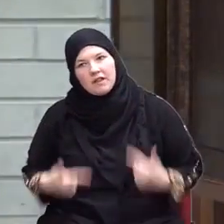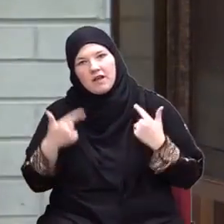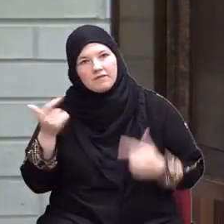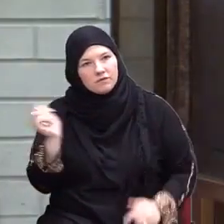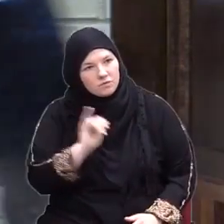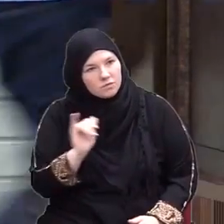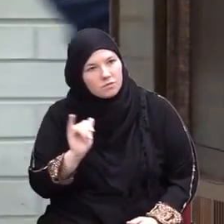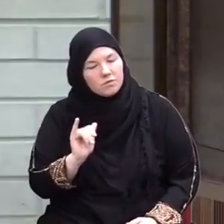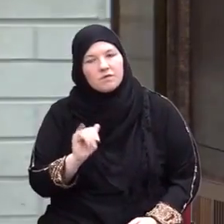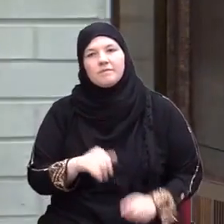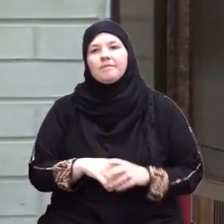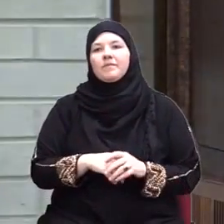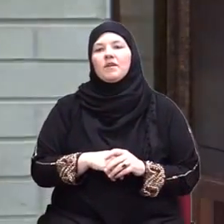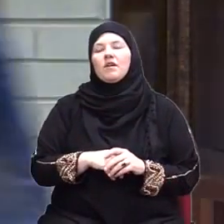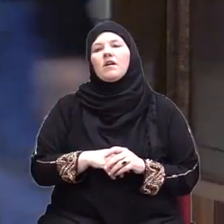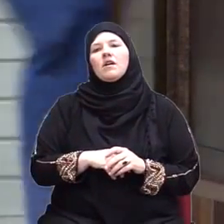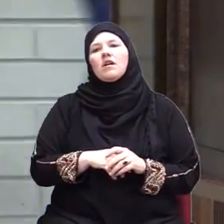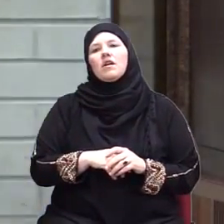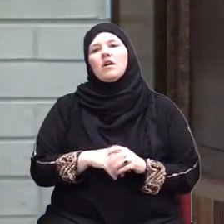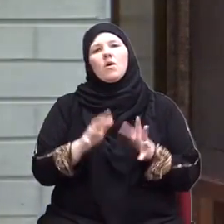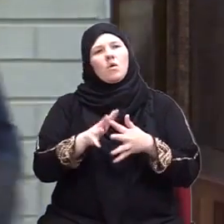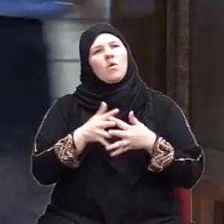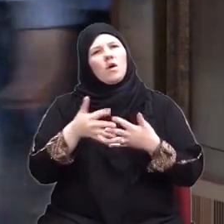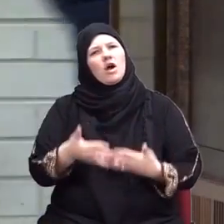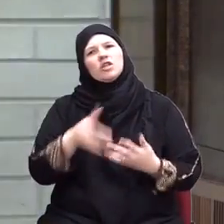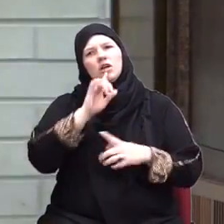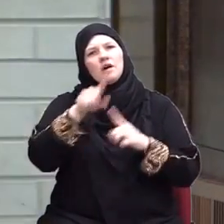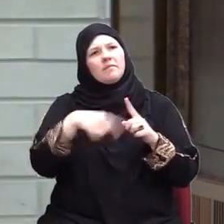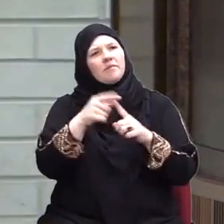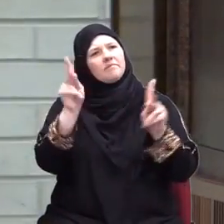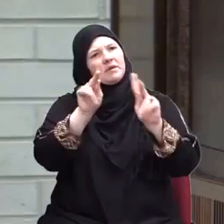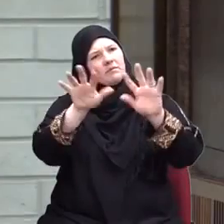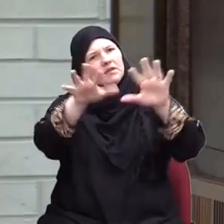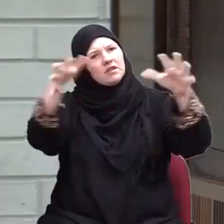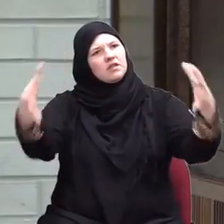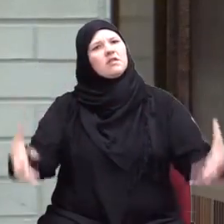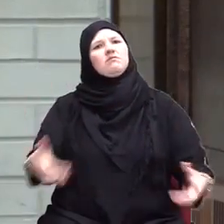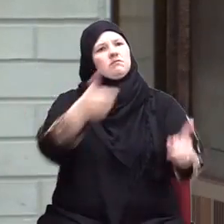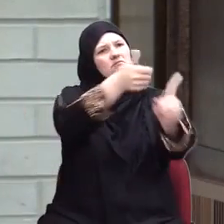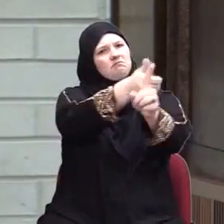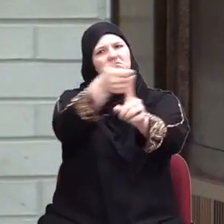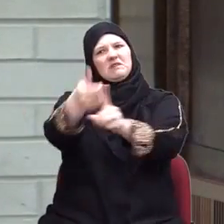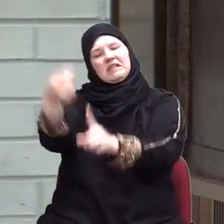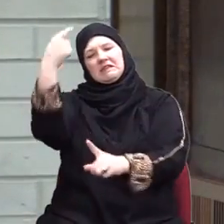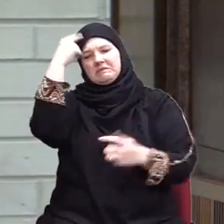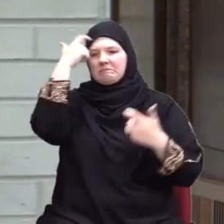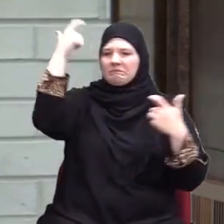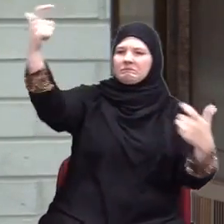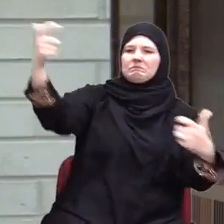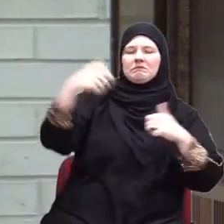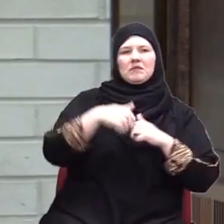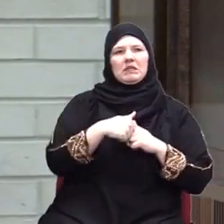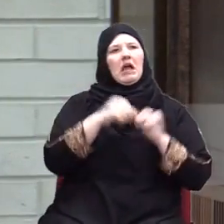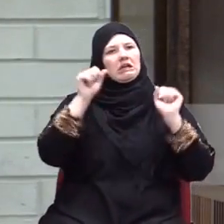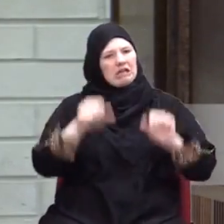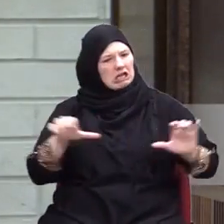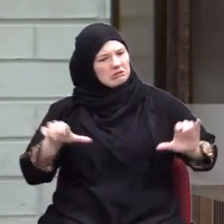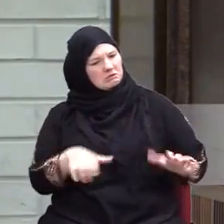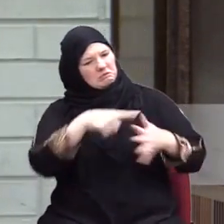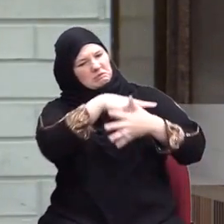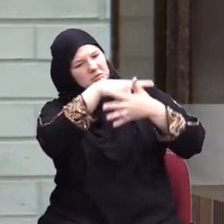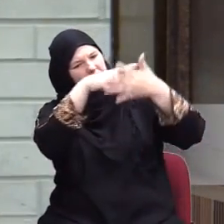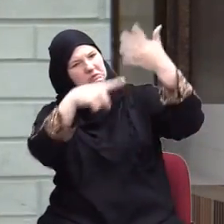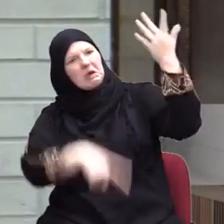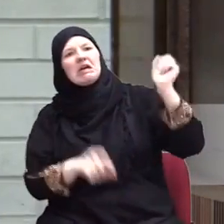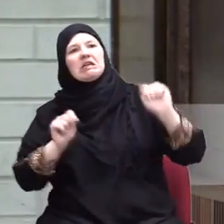are thinking of yourself as very important, very big, very intelligent, very complicated,